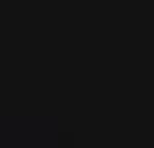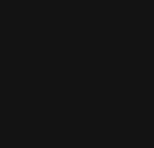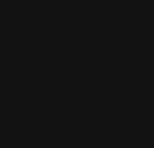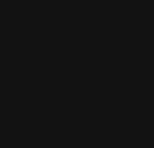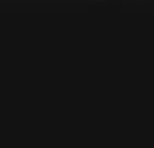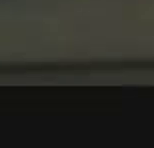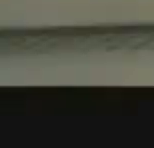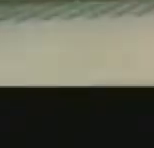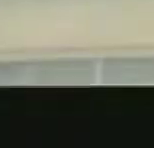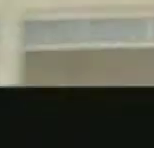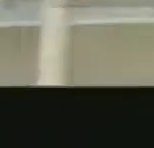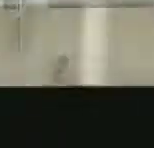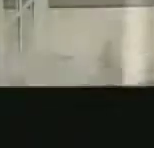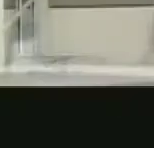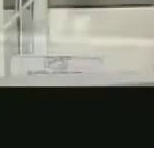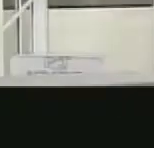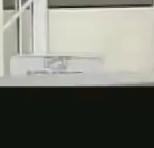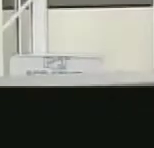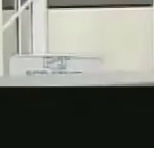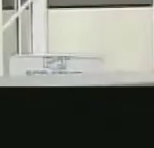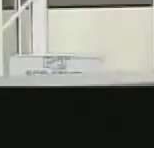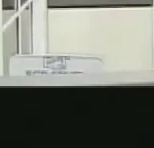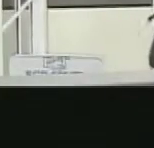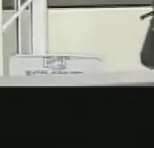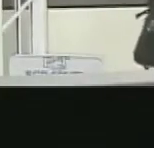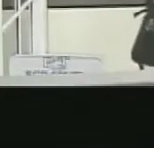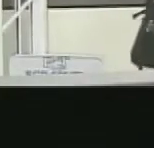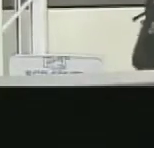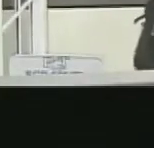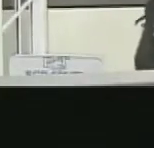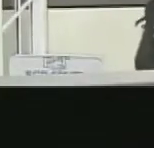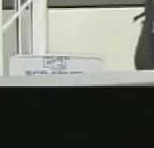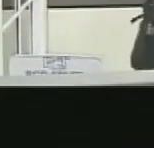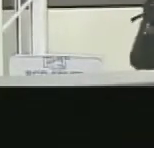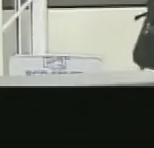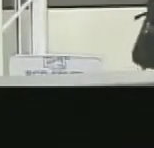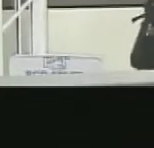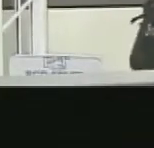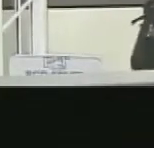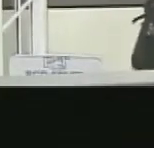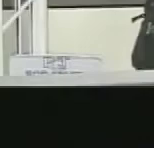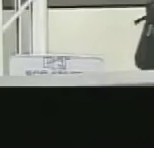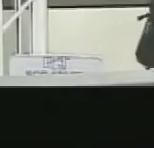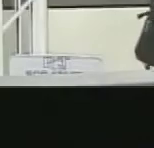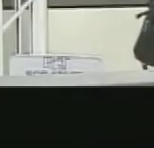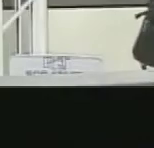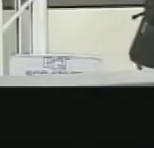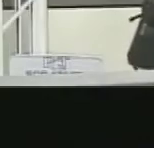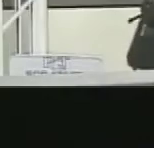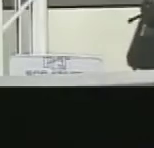1985. Listen, I know I kinda late and I kinda broke, but I need some hurricane shutter.